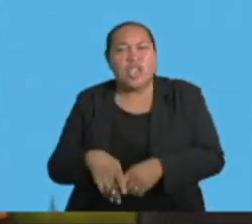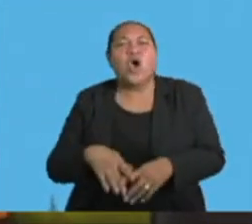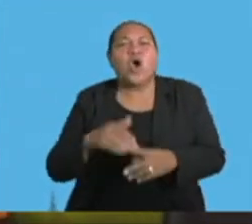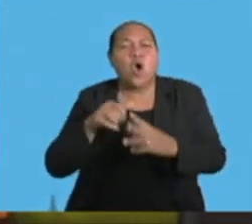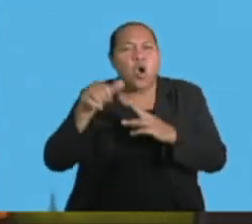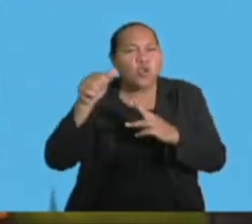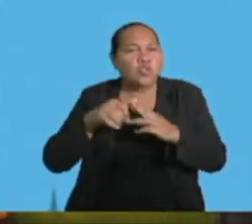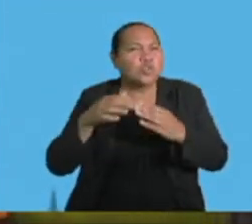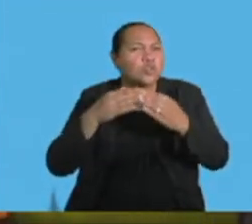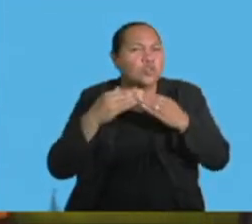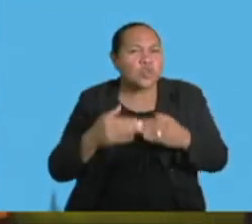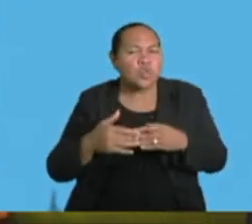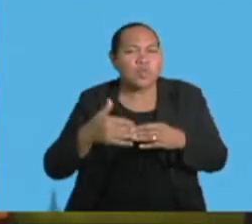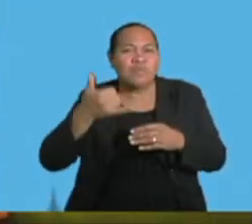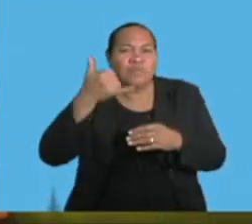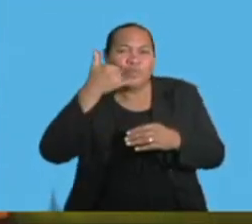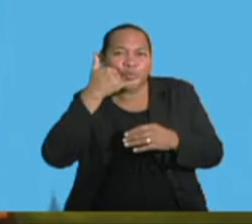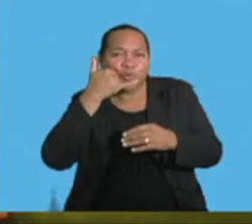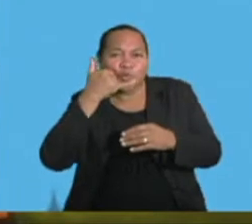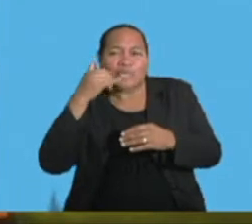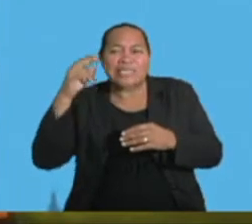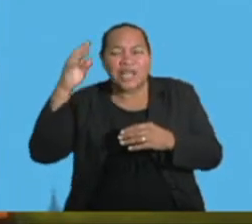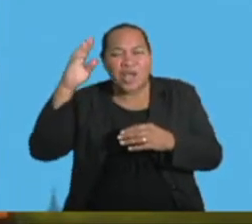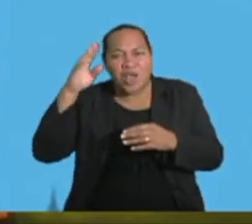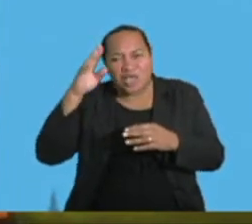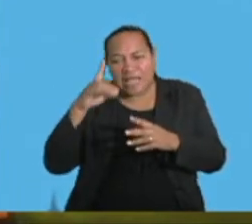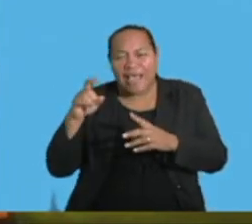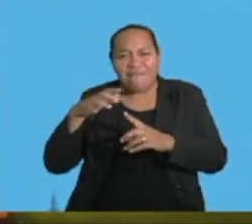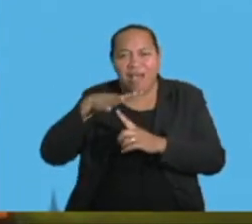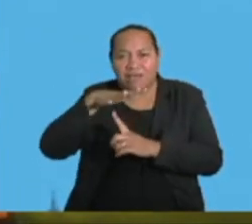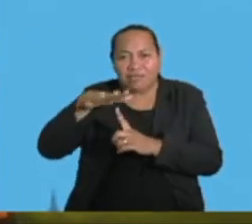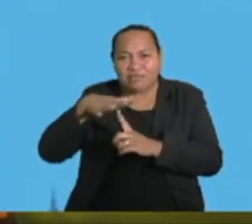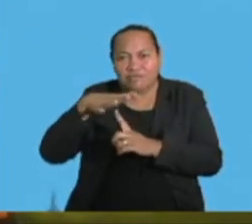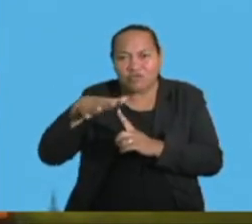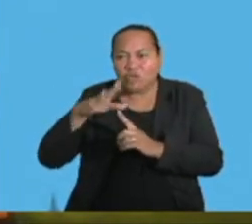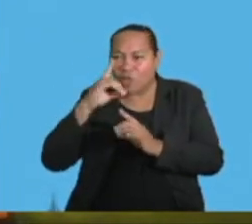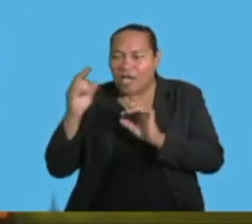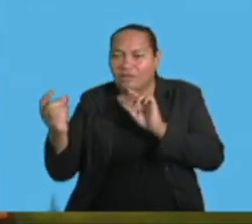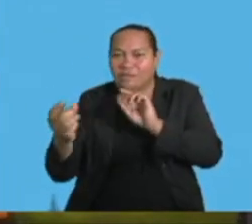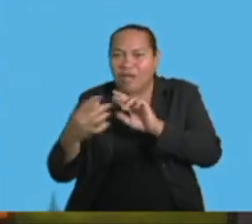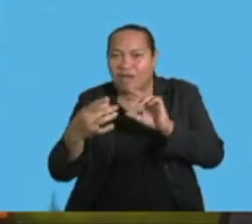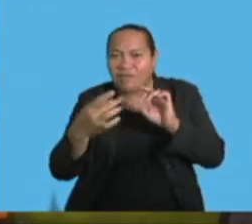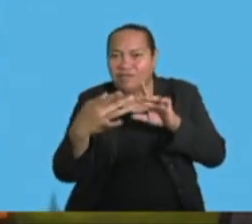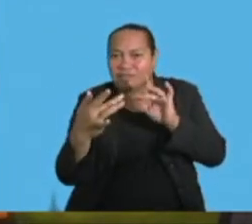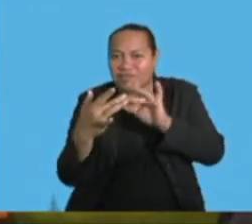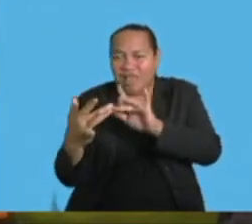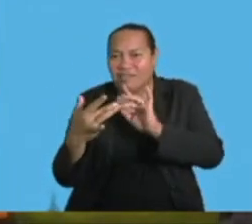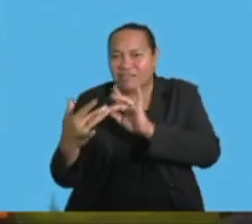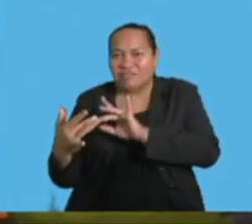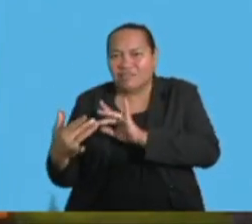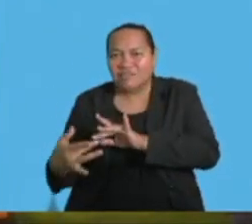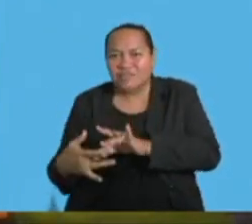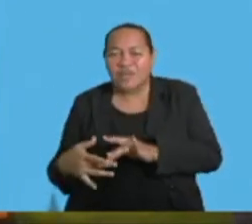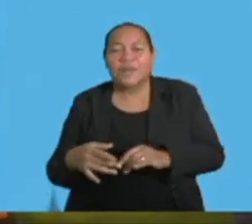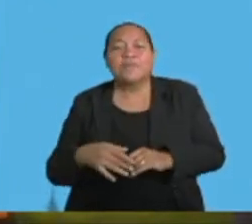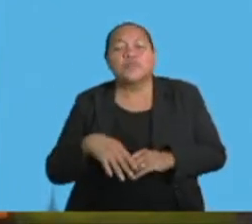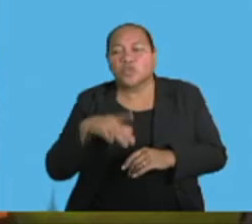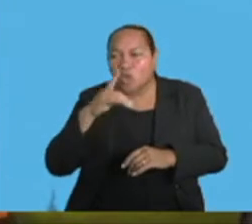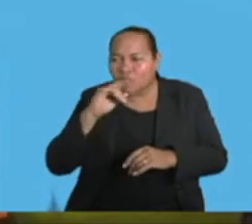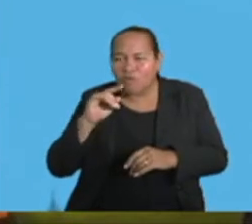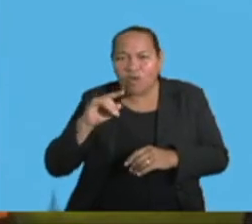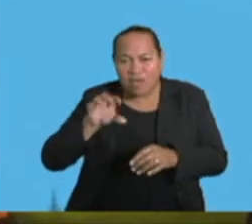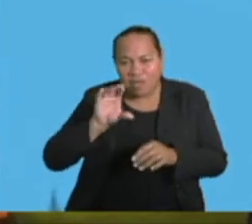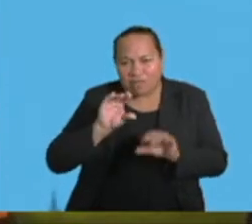connectivity, internet connectivity, through the Wailesi platform. All of these issues contribute to people actually